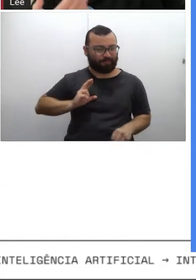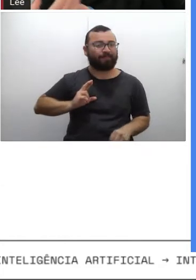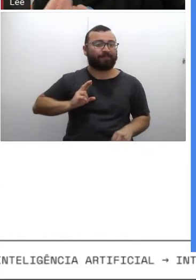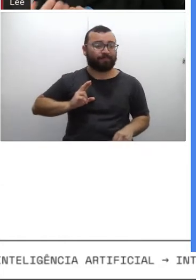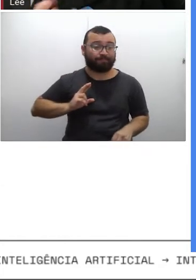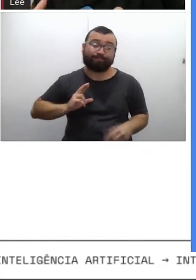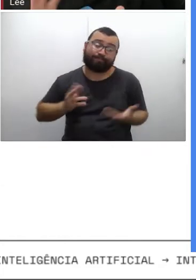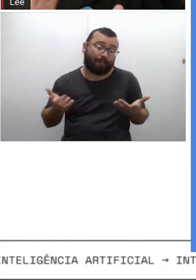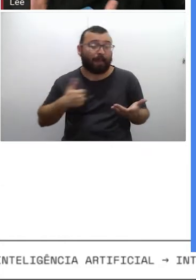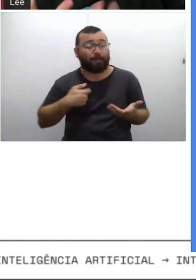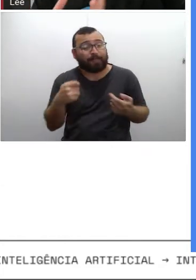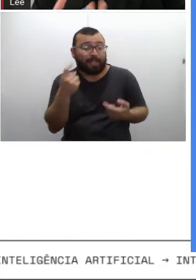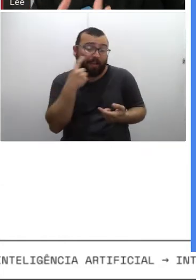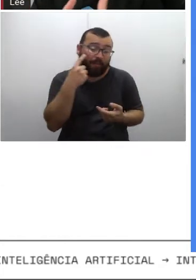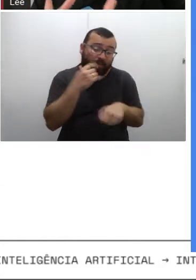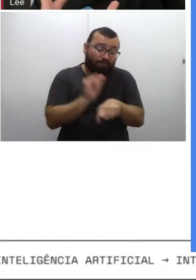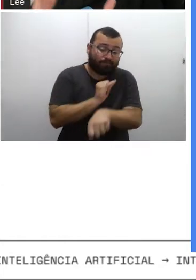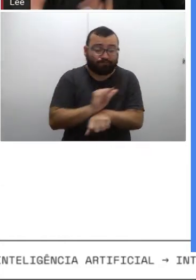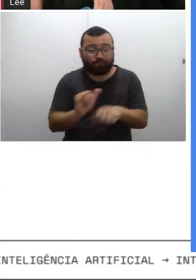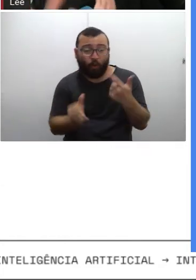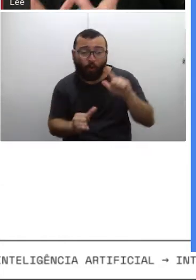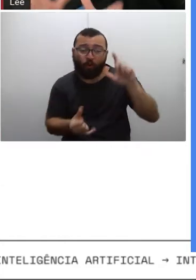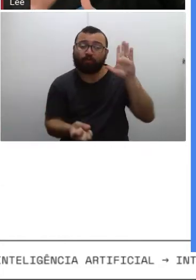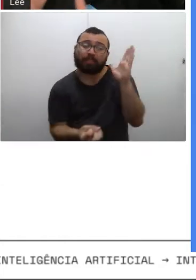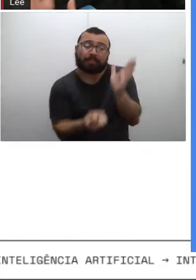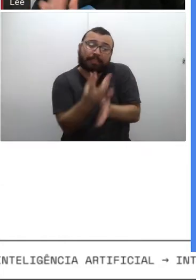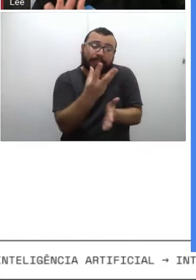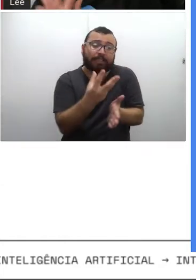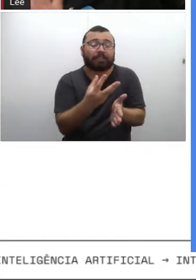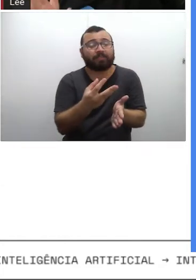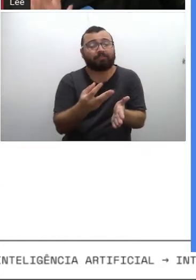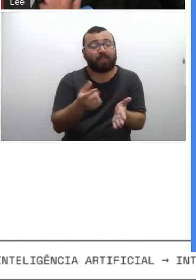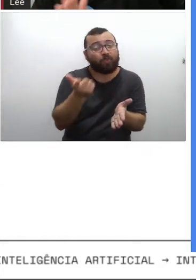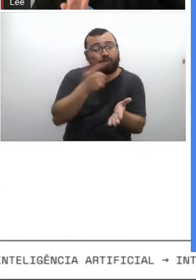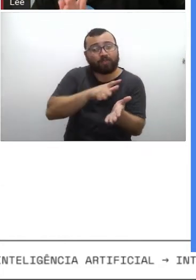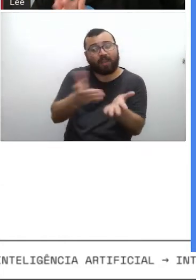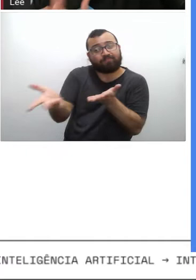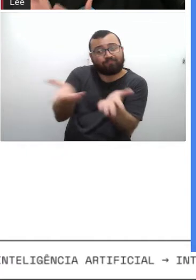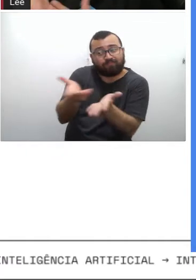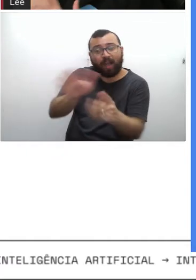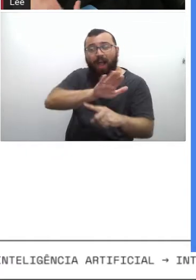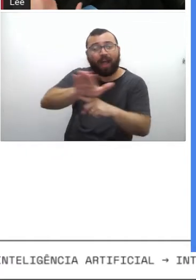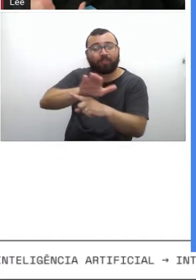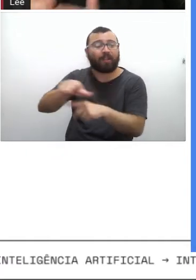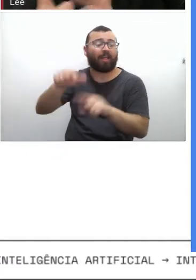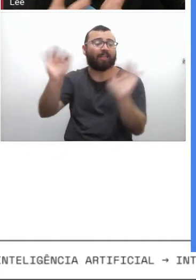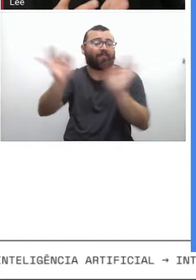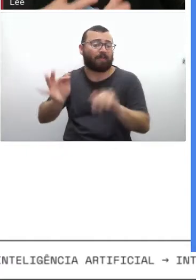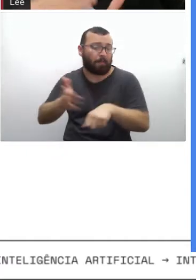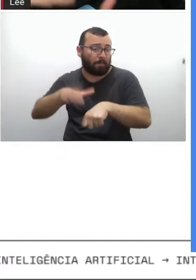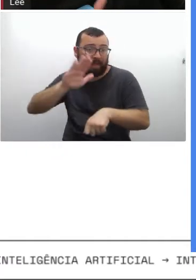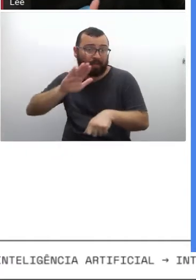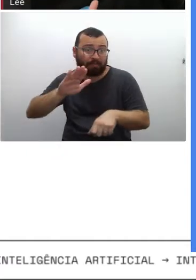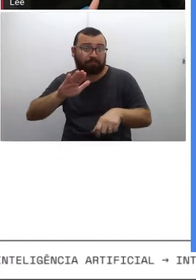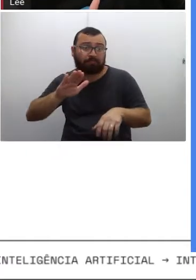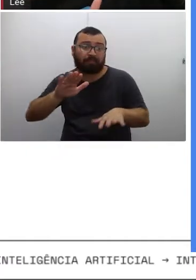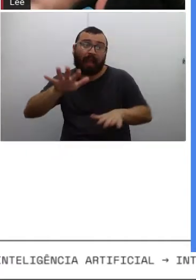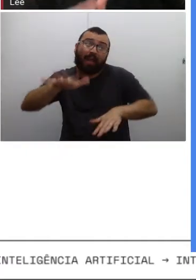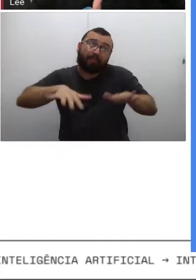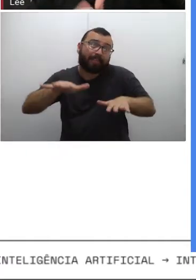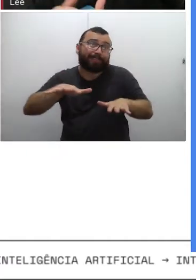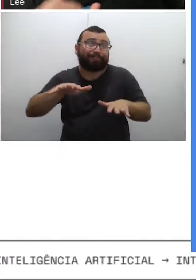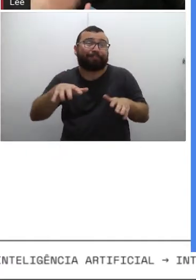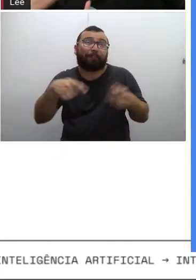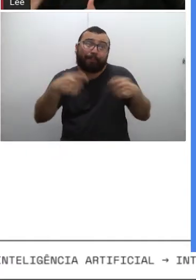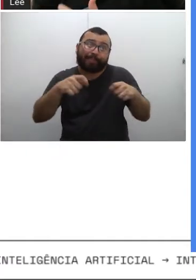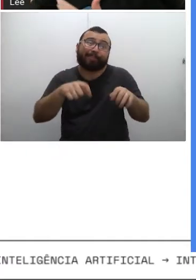into Dialogflow and create an intent that has some kind of a happy flow that helps users, or even better, maybe does a handoff to a